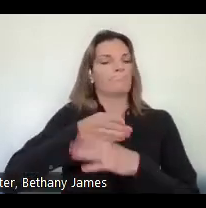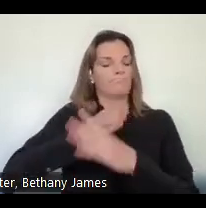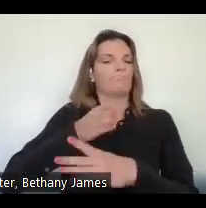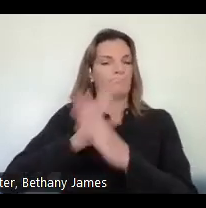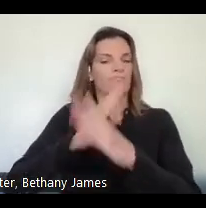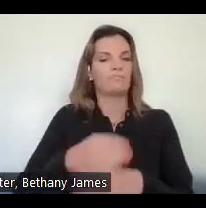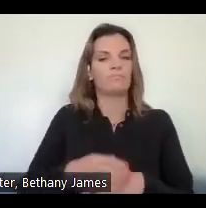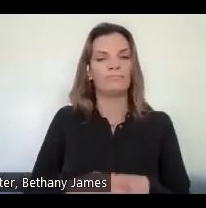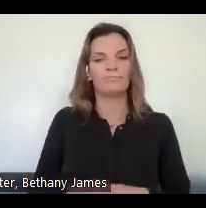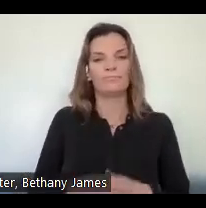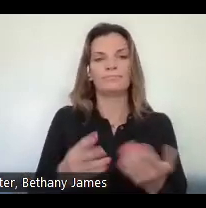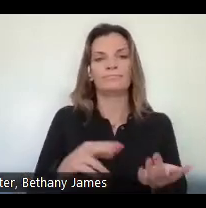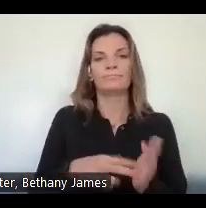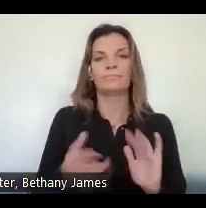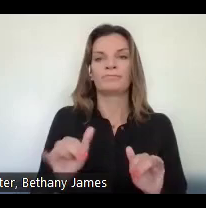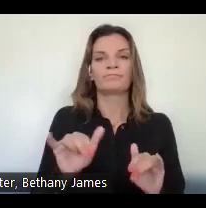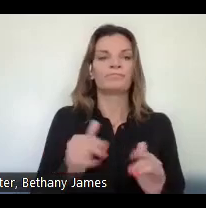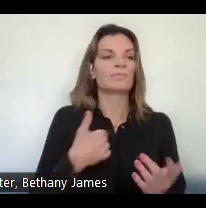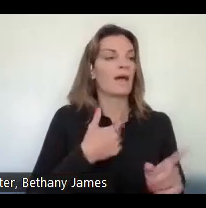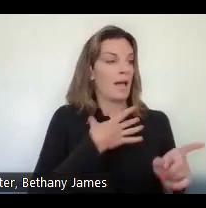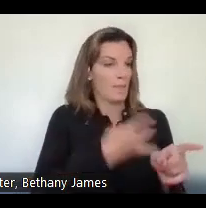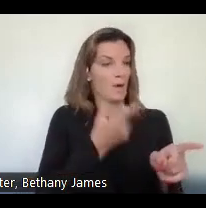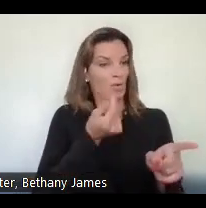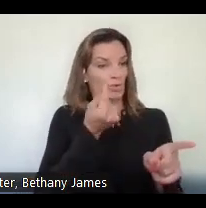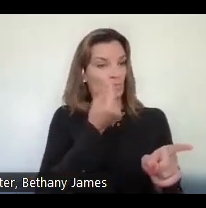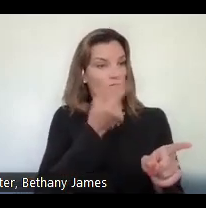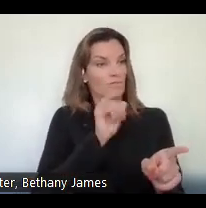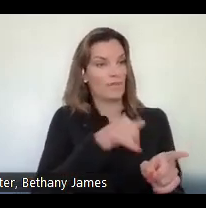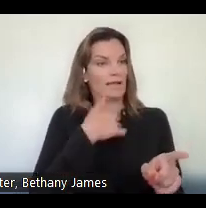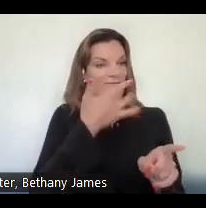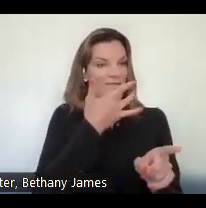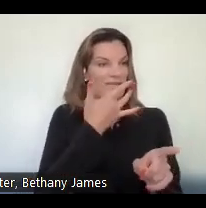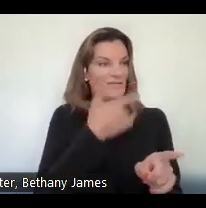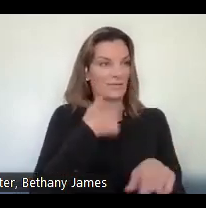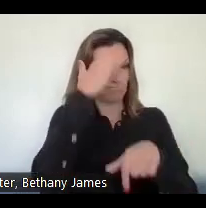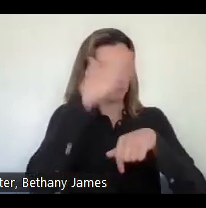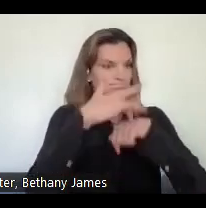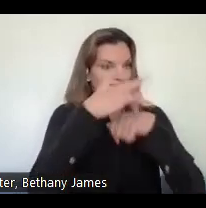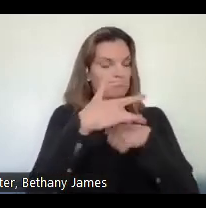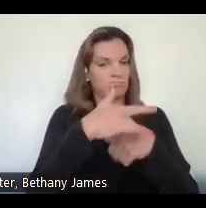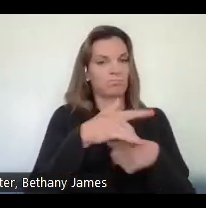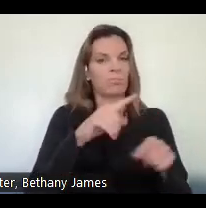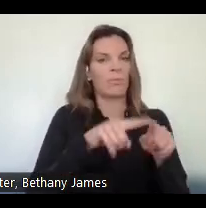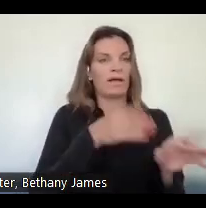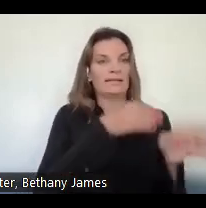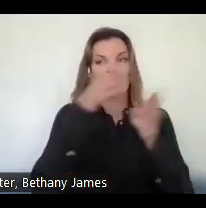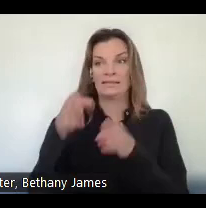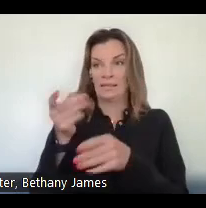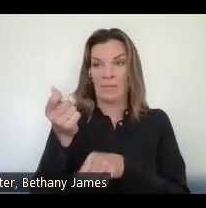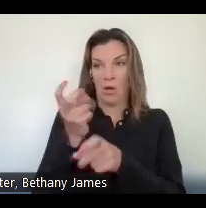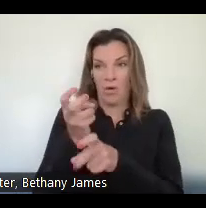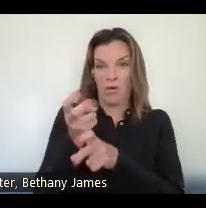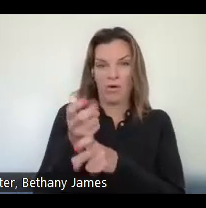Transition changes from a preferred thing to do to doing something that might be a little more challenging may